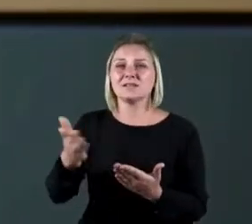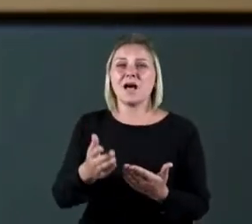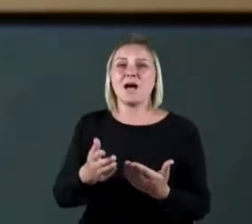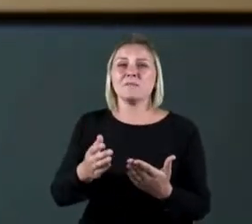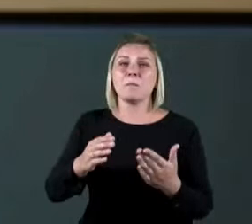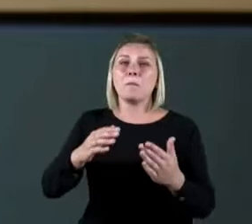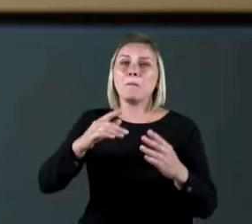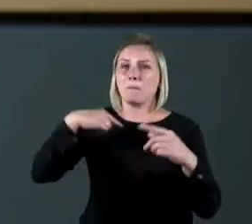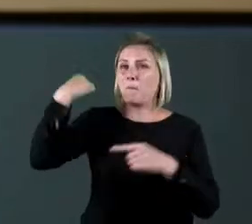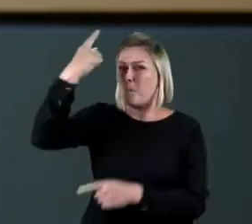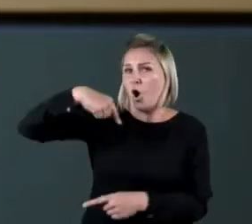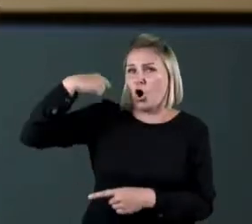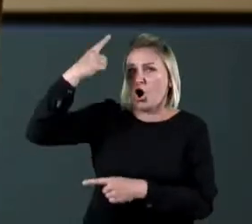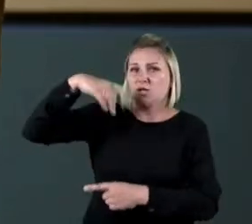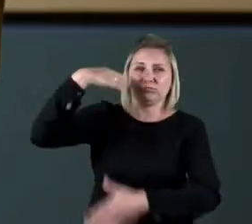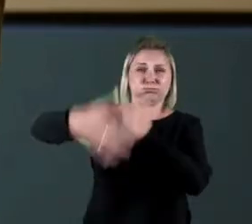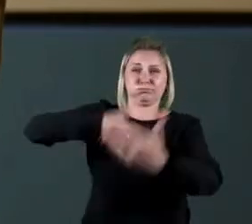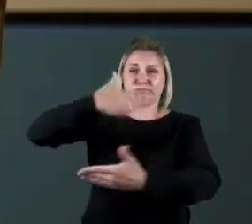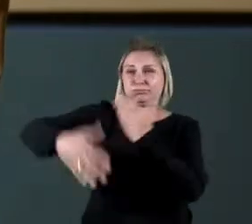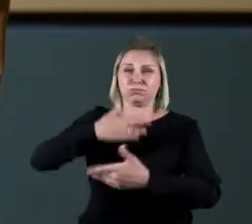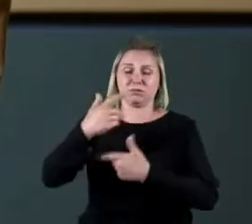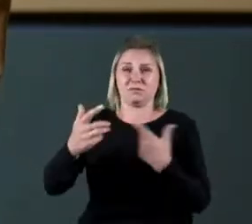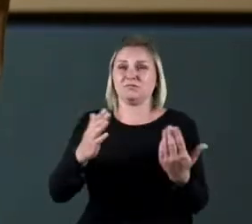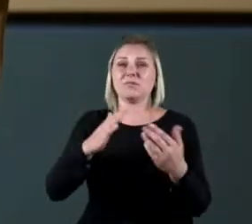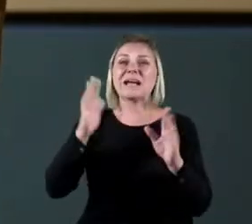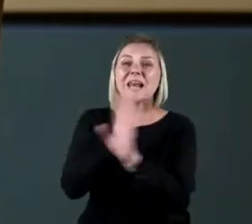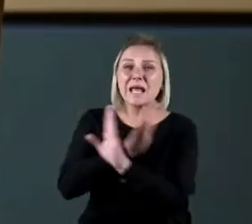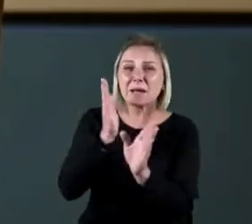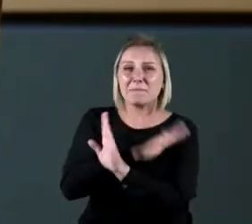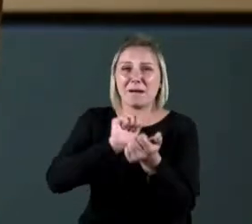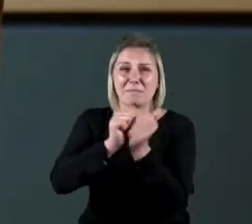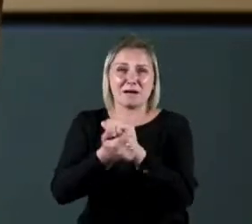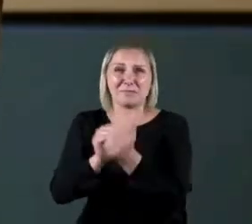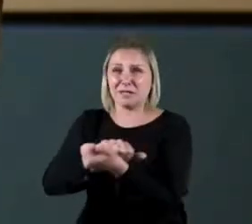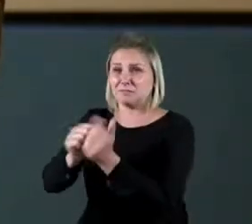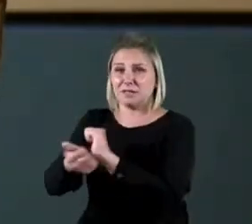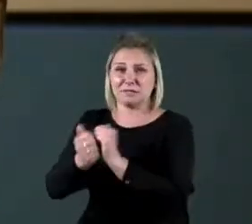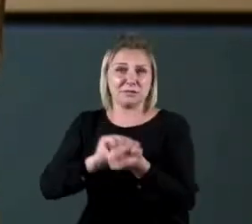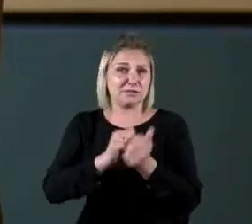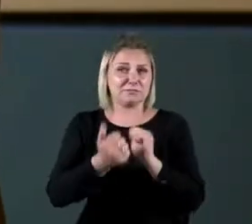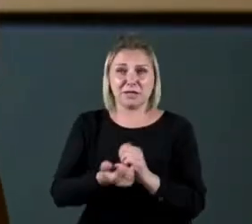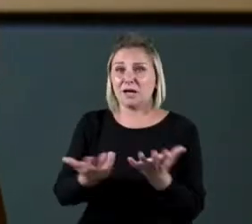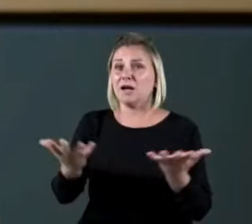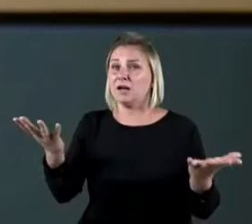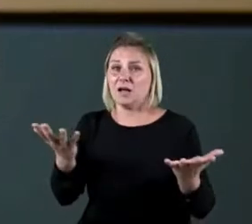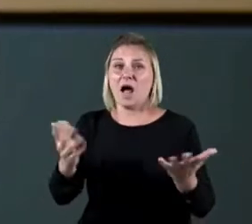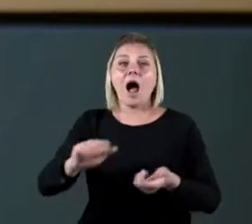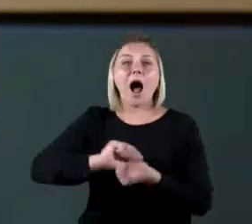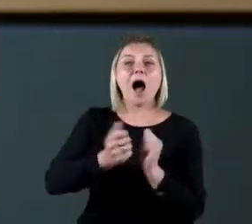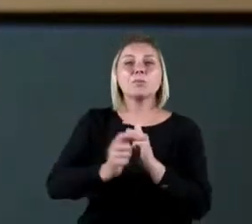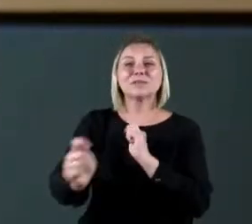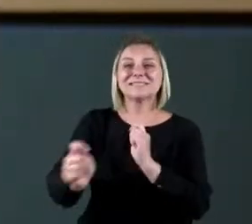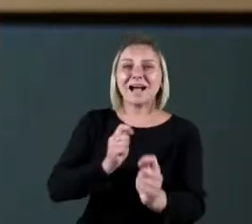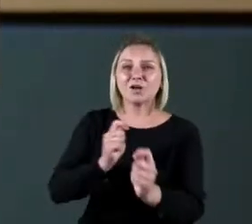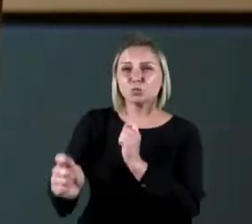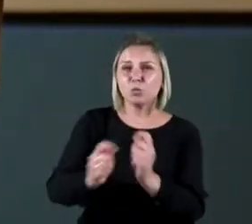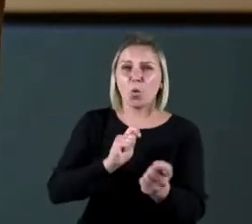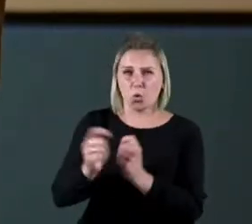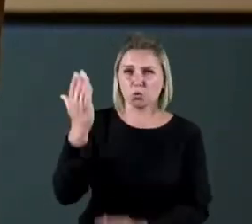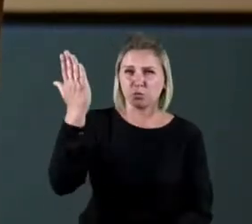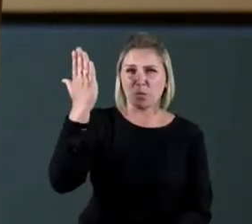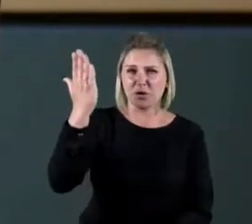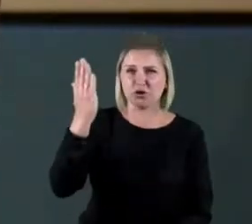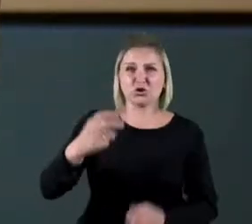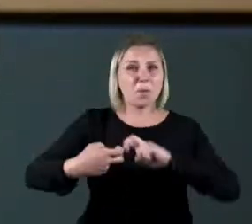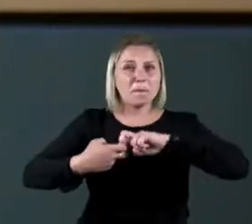public transport, which may not be accessible. There may be very limited accessibility options. If you're in extreme cold or even extreme heat, being